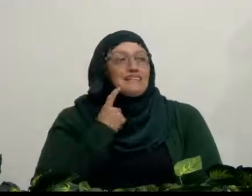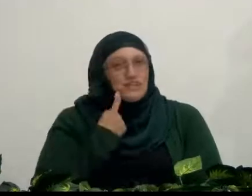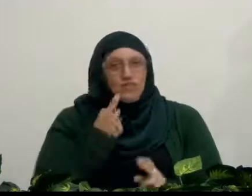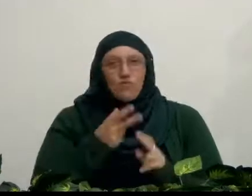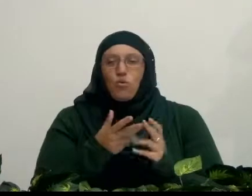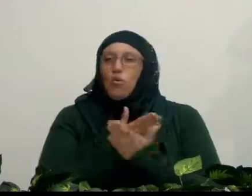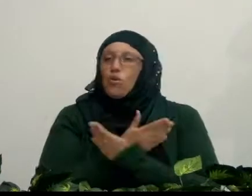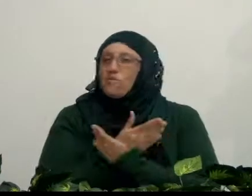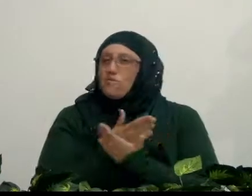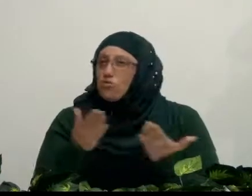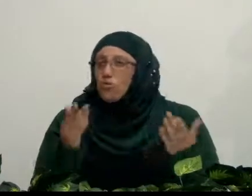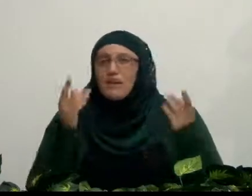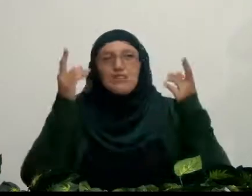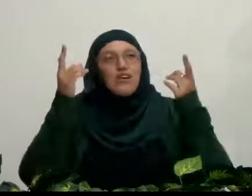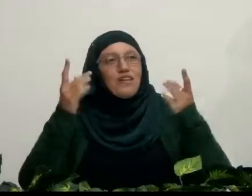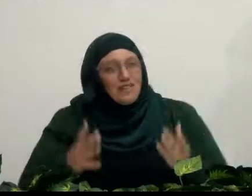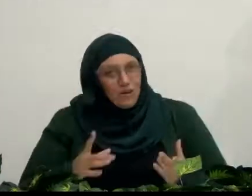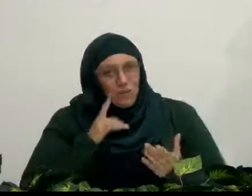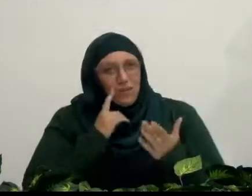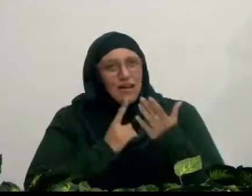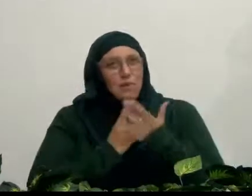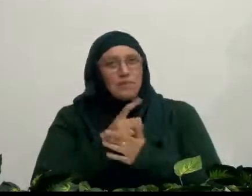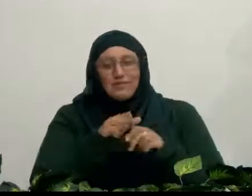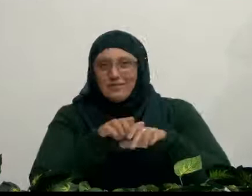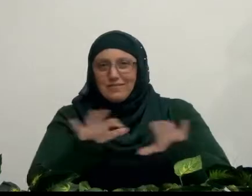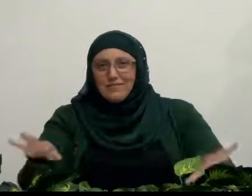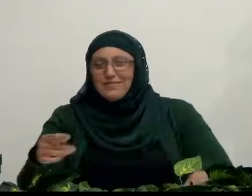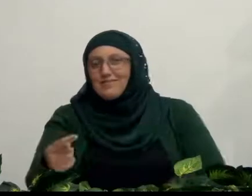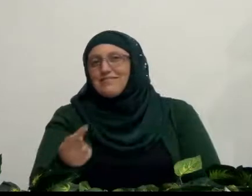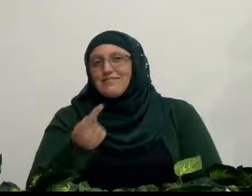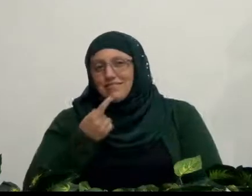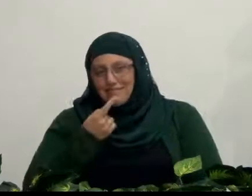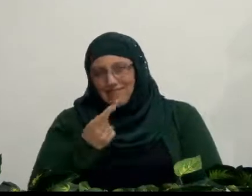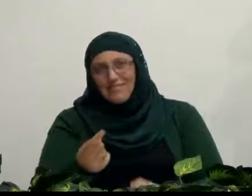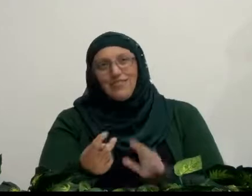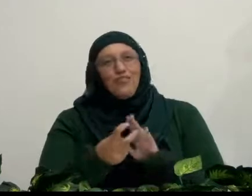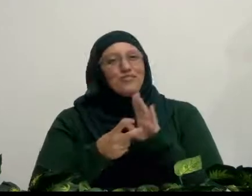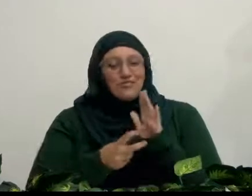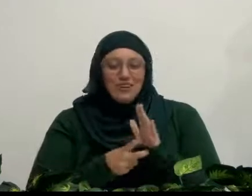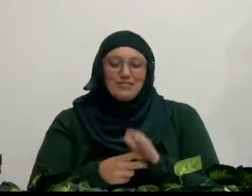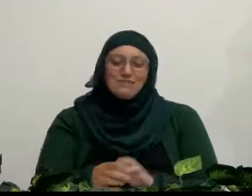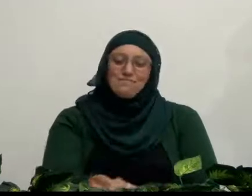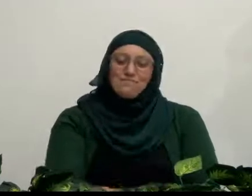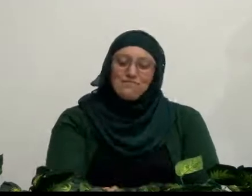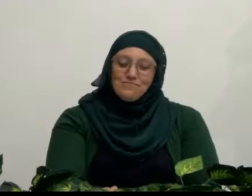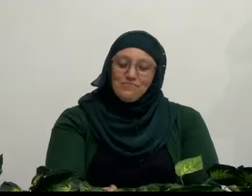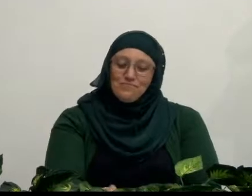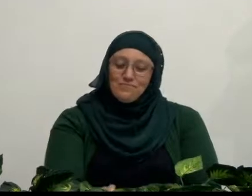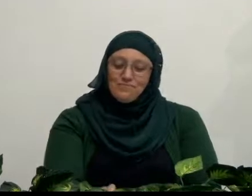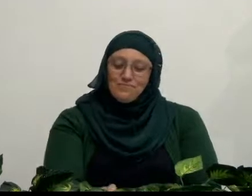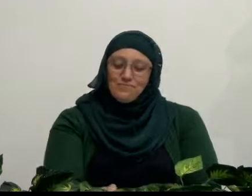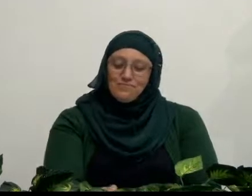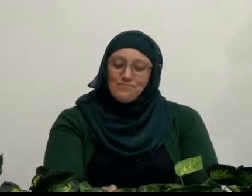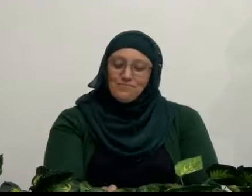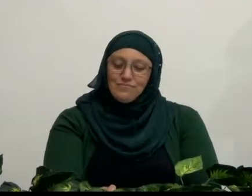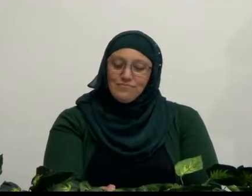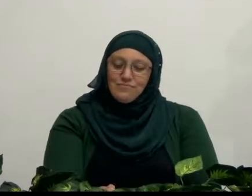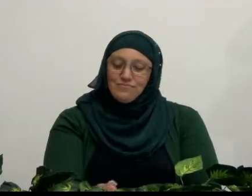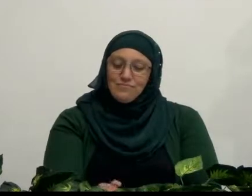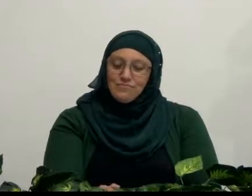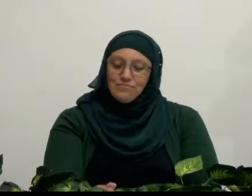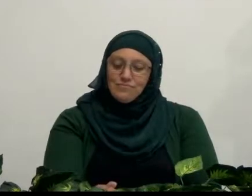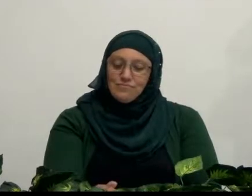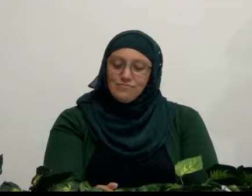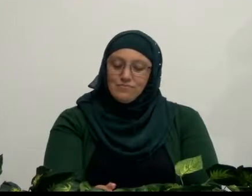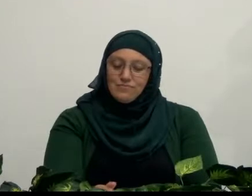of you, and inshallah it goes bilateral contract and mutual contract. So it is one of the mustahab. But what